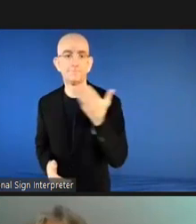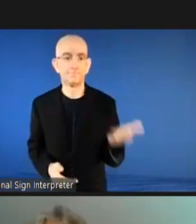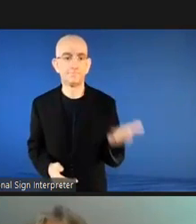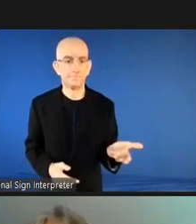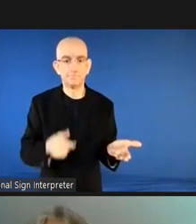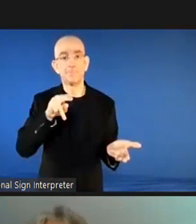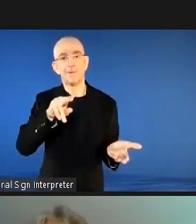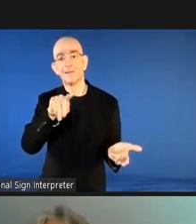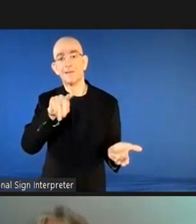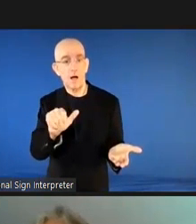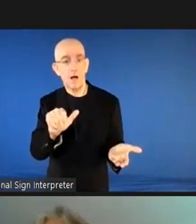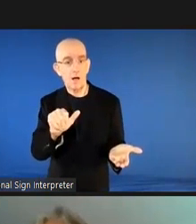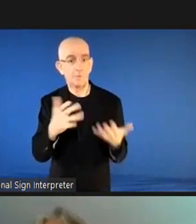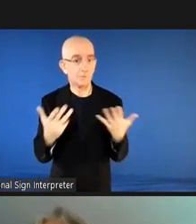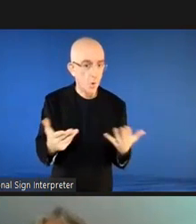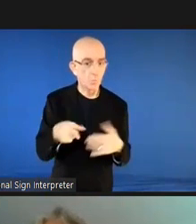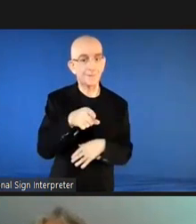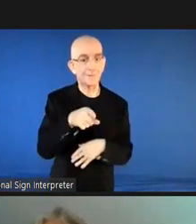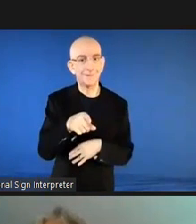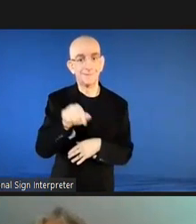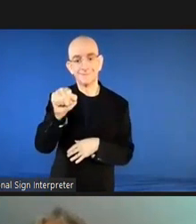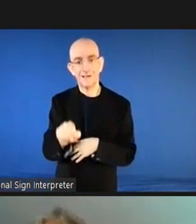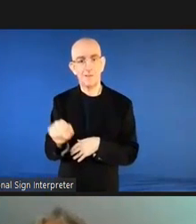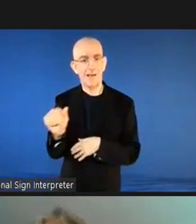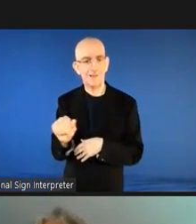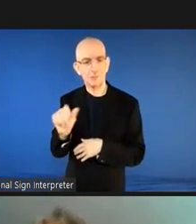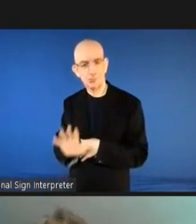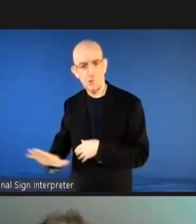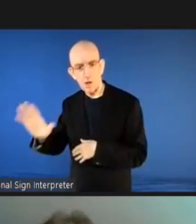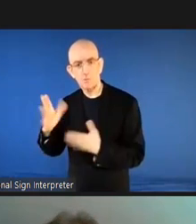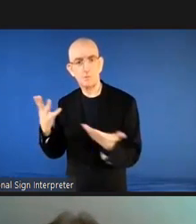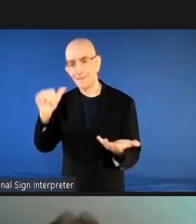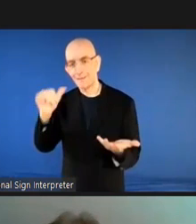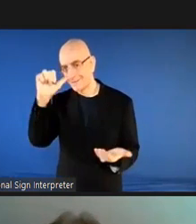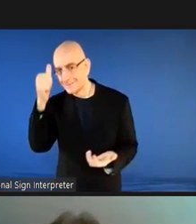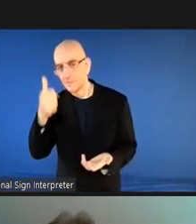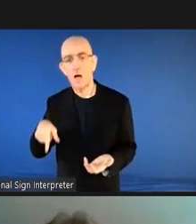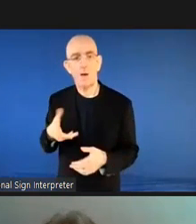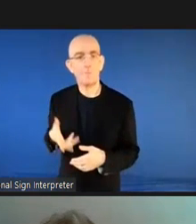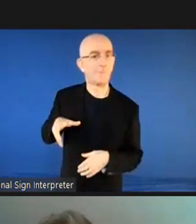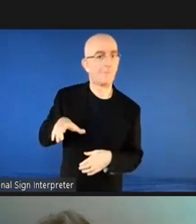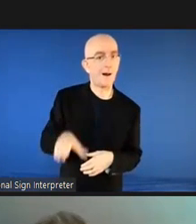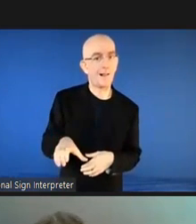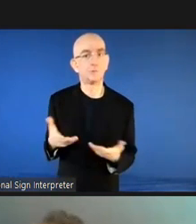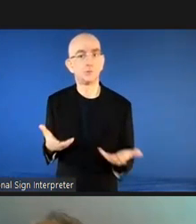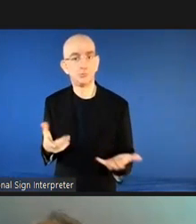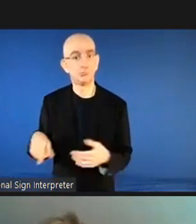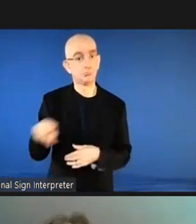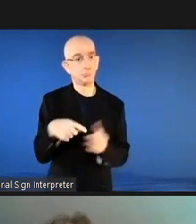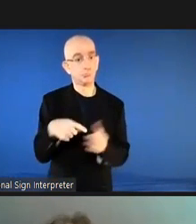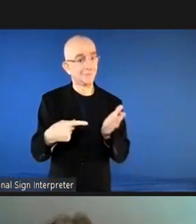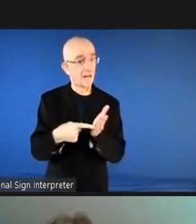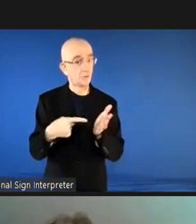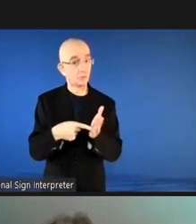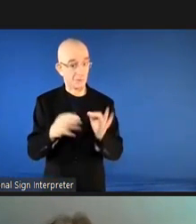Asia and where we work in India and Bangladesh, is technology becoming much more of a force for good to support deaf children, or is